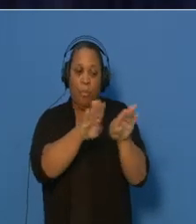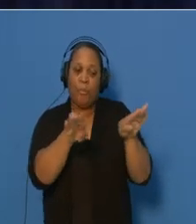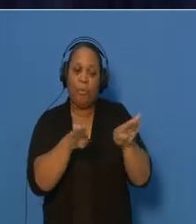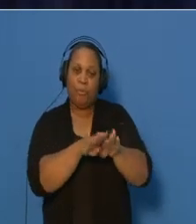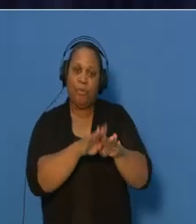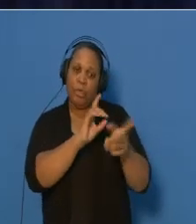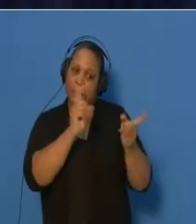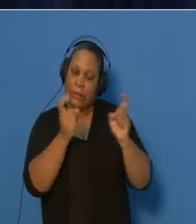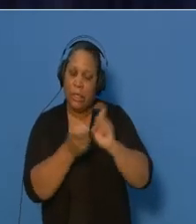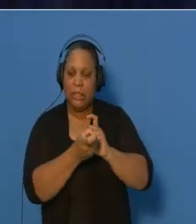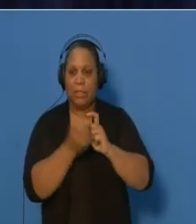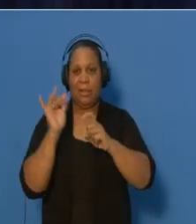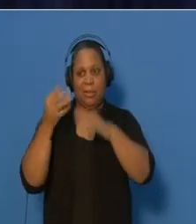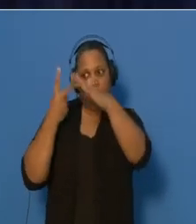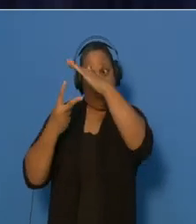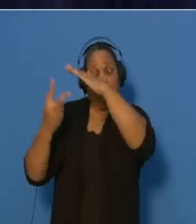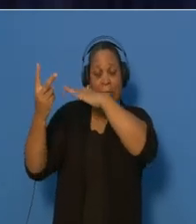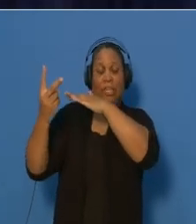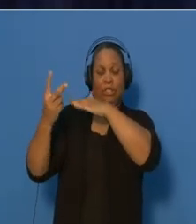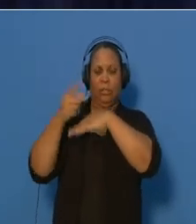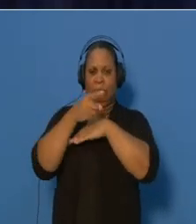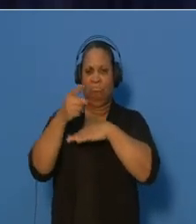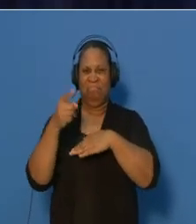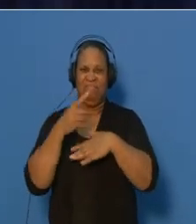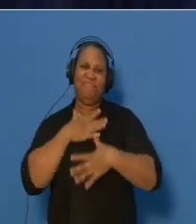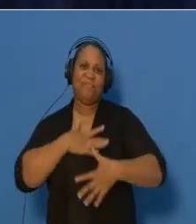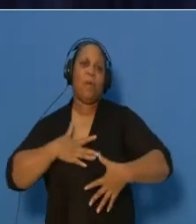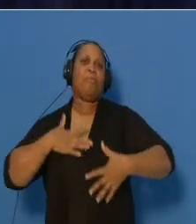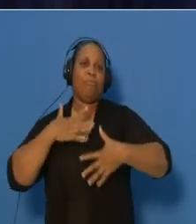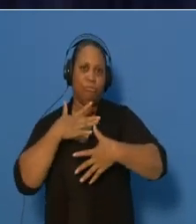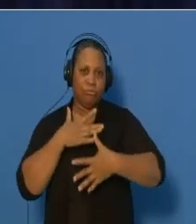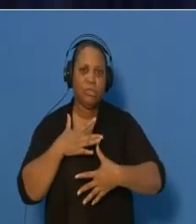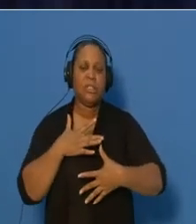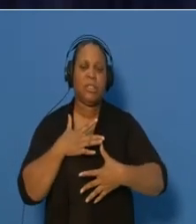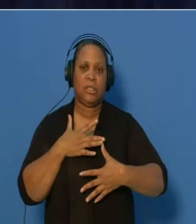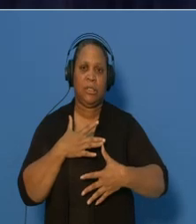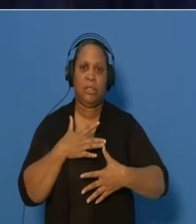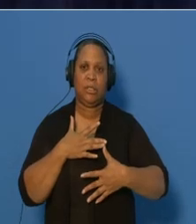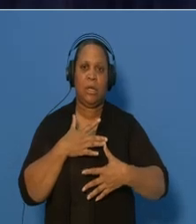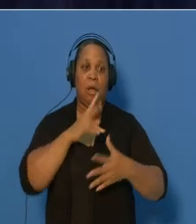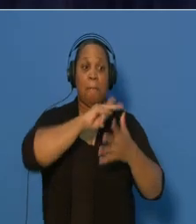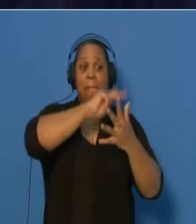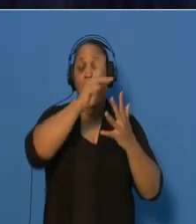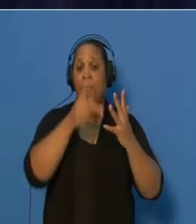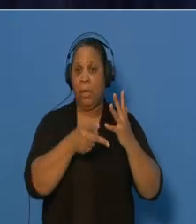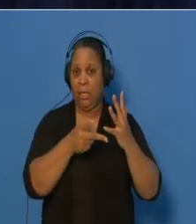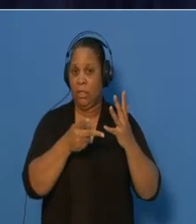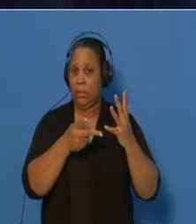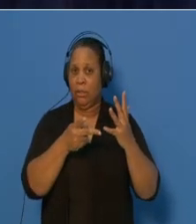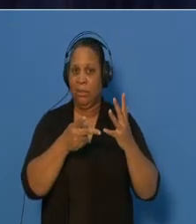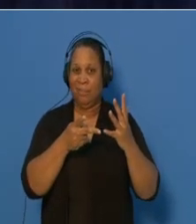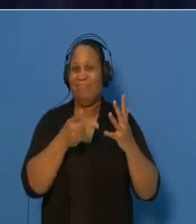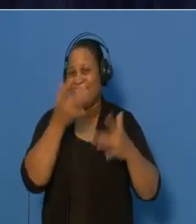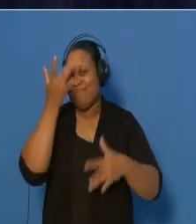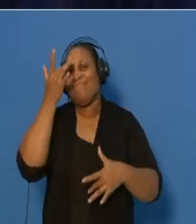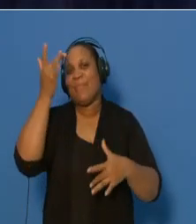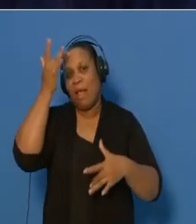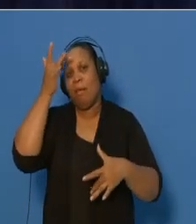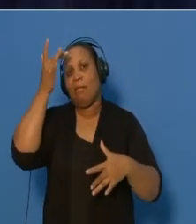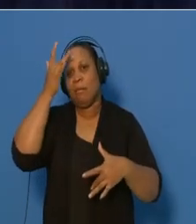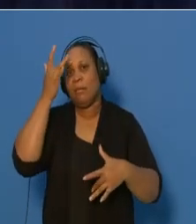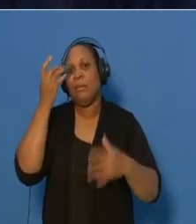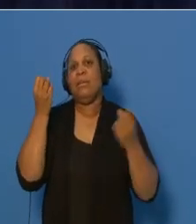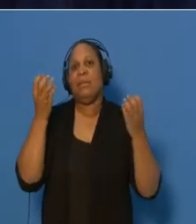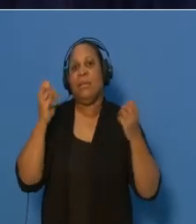the projections. And as you can appreciate, unfortunately, we do have a population that is unhealthy, and there's quite a number